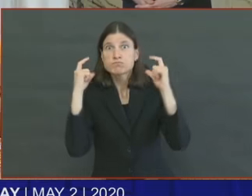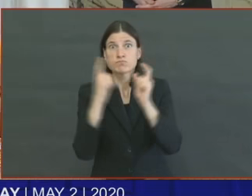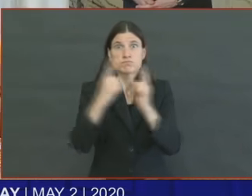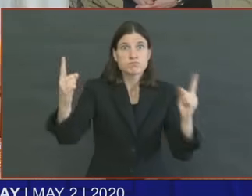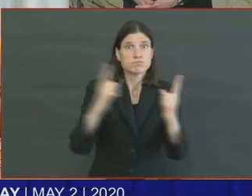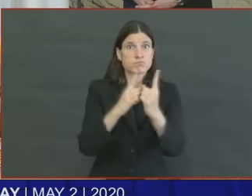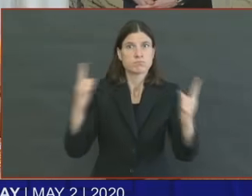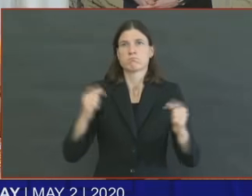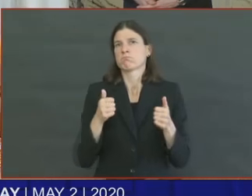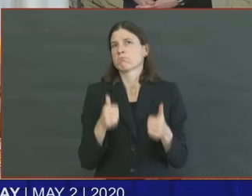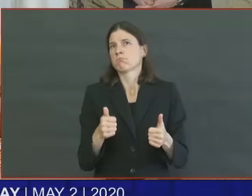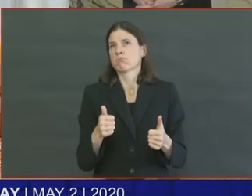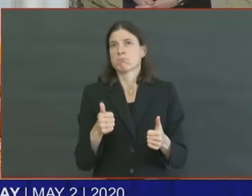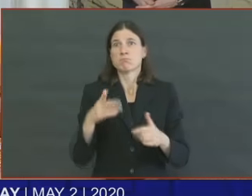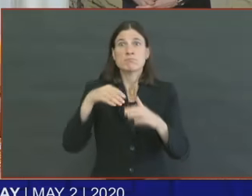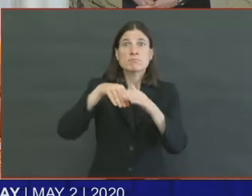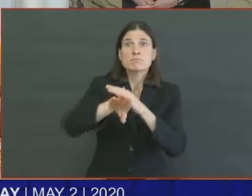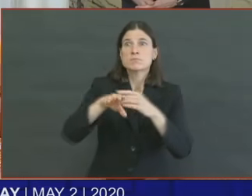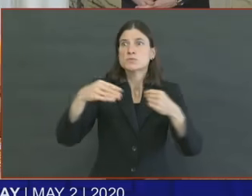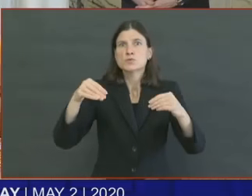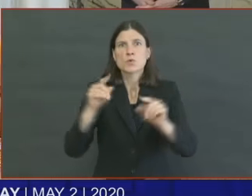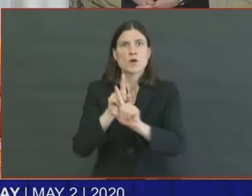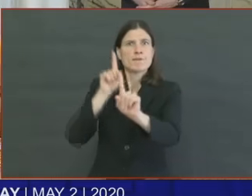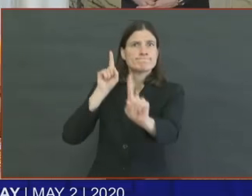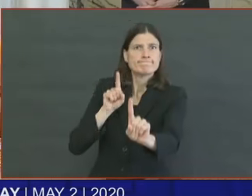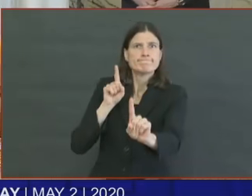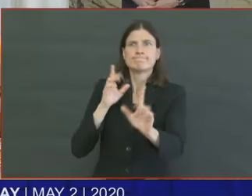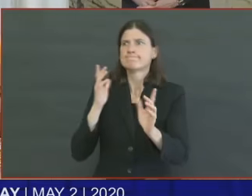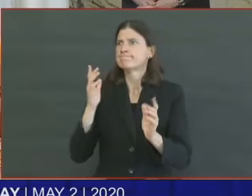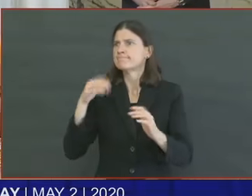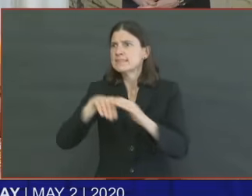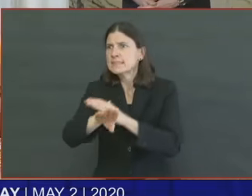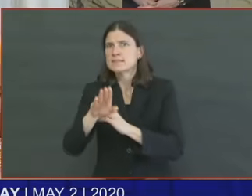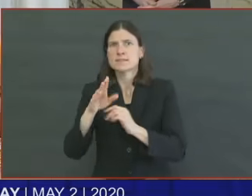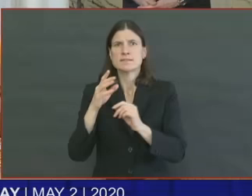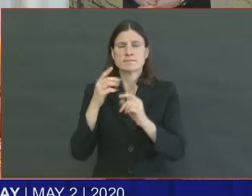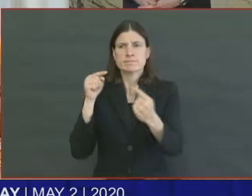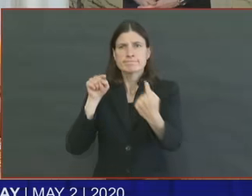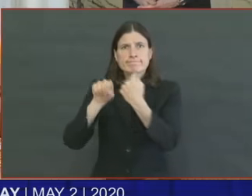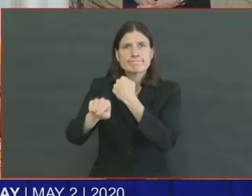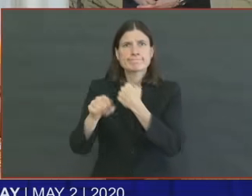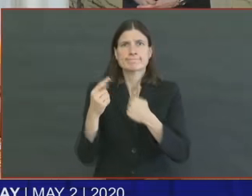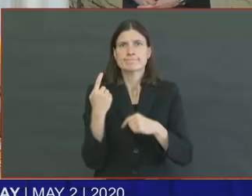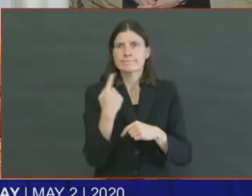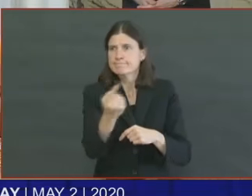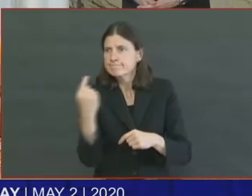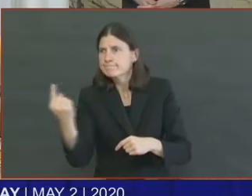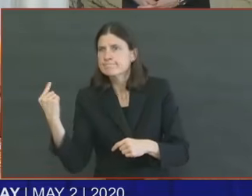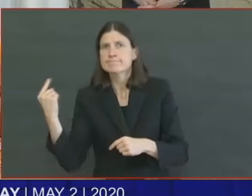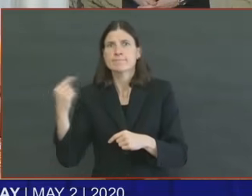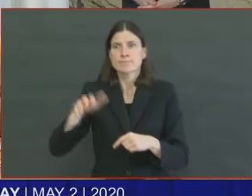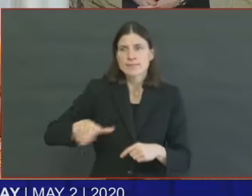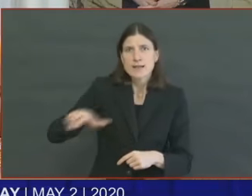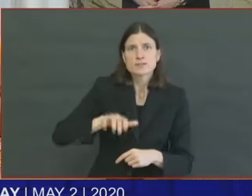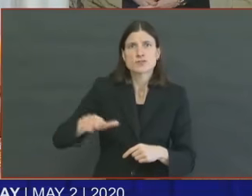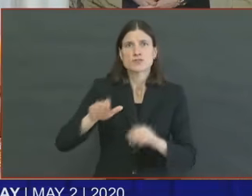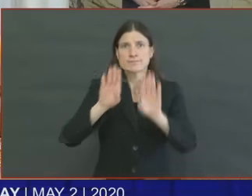retailers have been amazing. Restaurants have been cooperative. So I have confidence that 2 weeks from